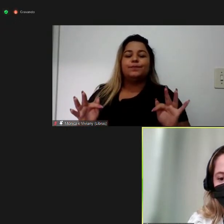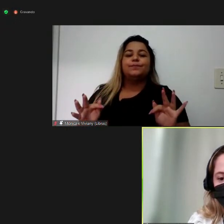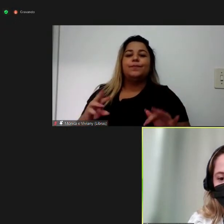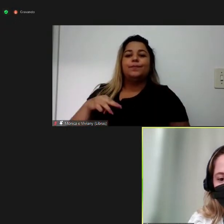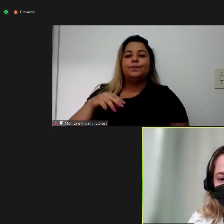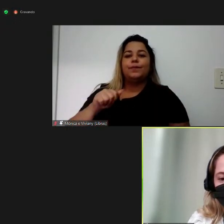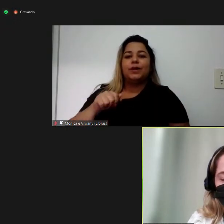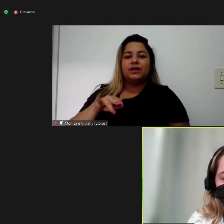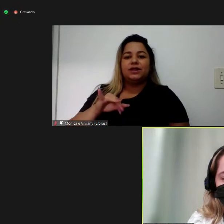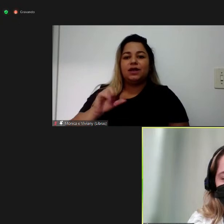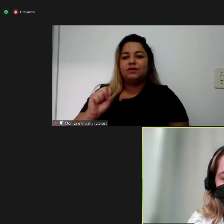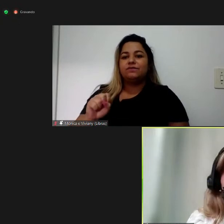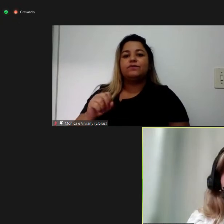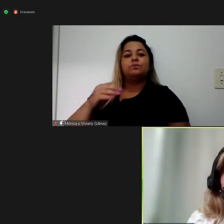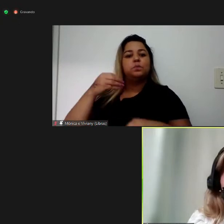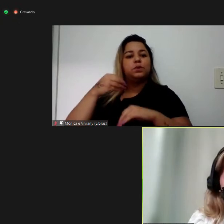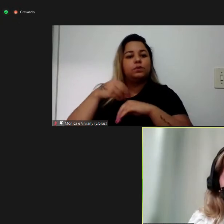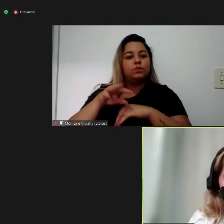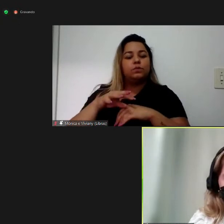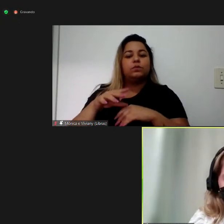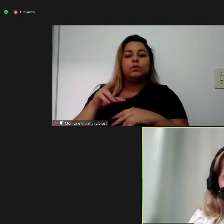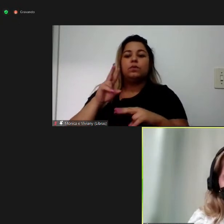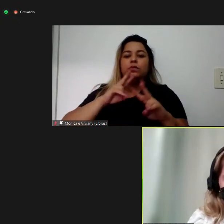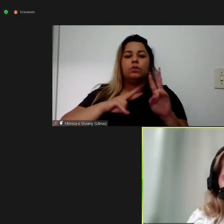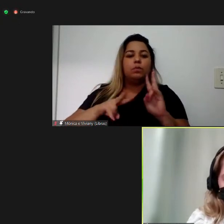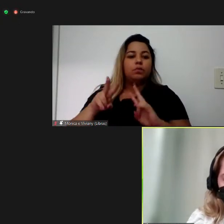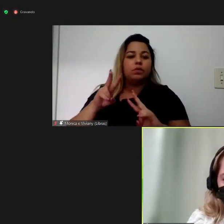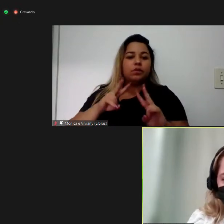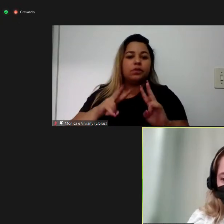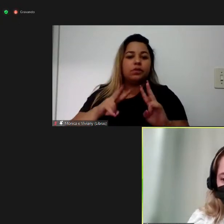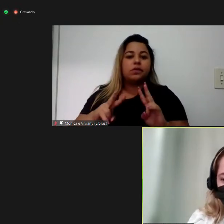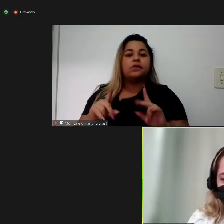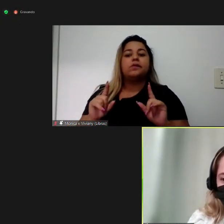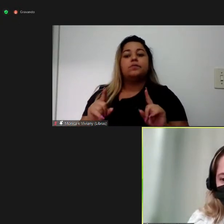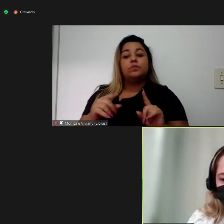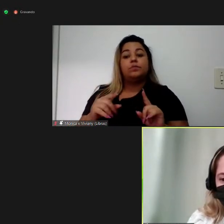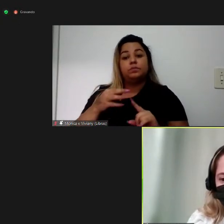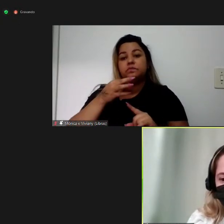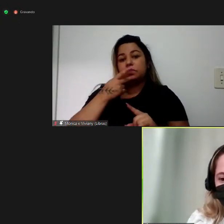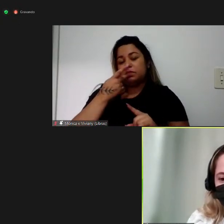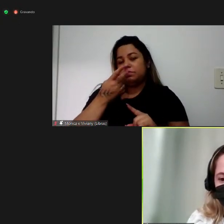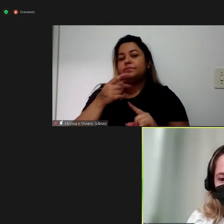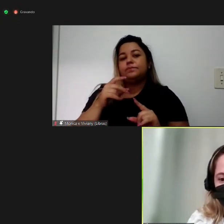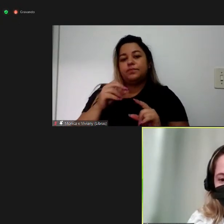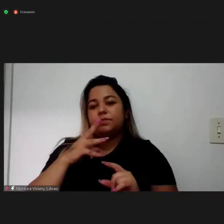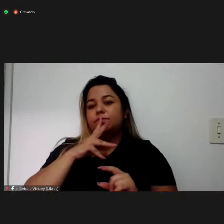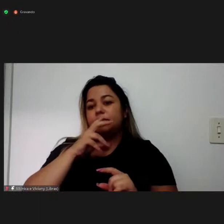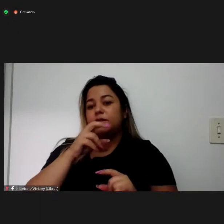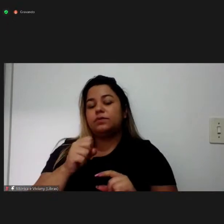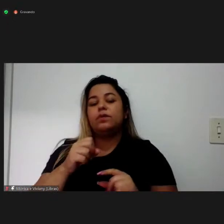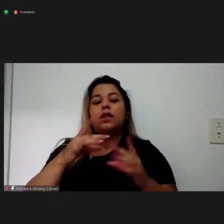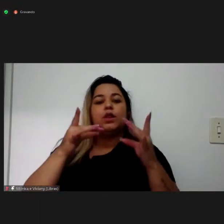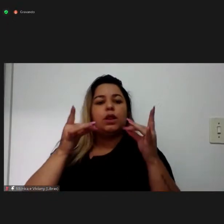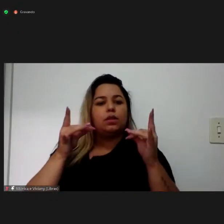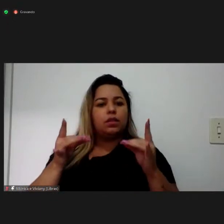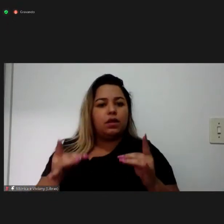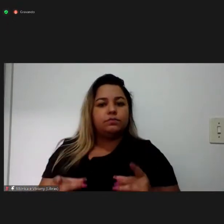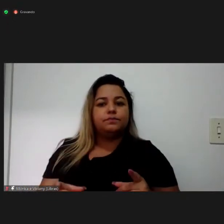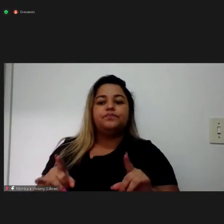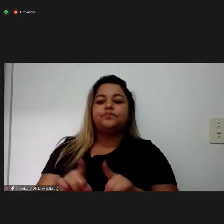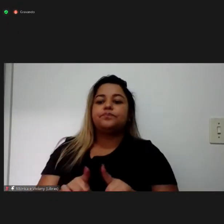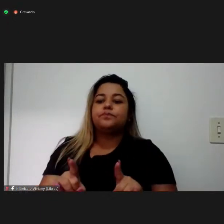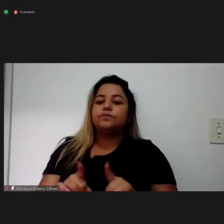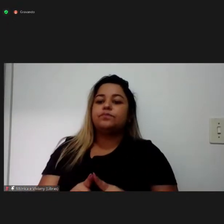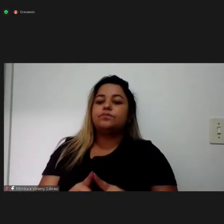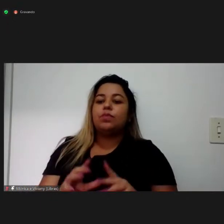very happy for the material that were launched. Those who have not seen it, we recommend it to